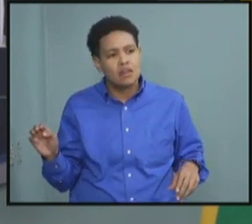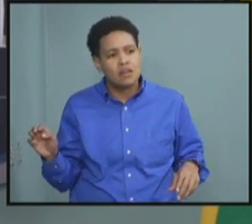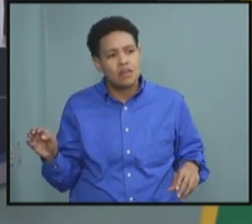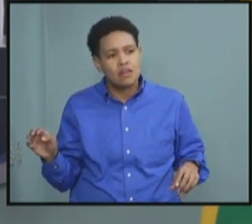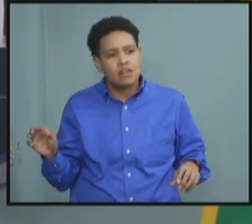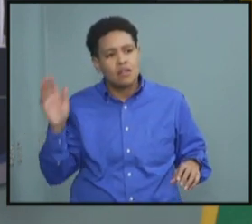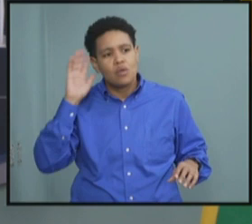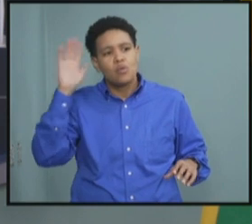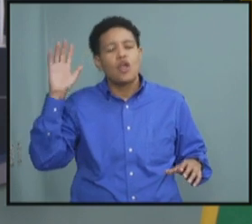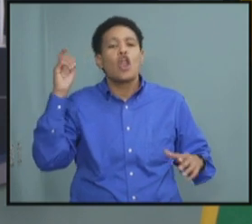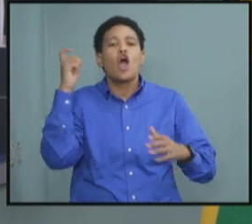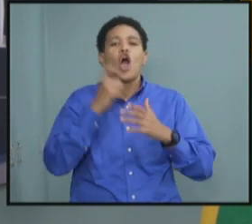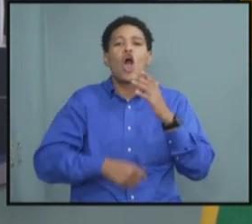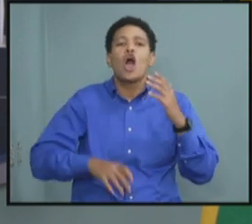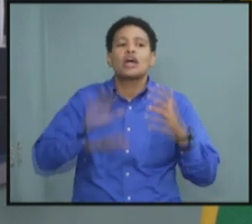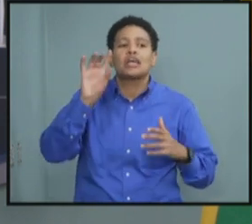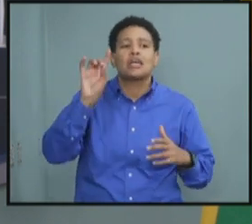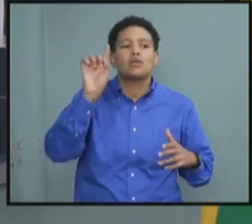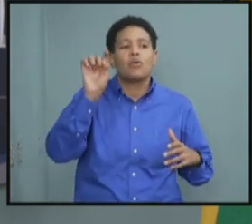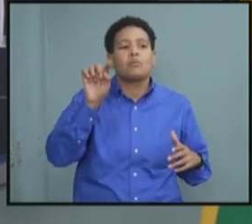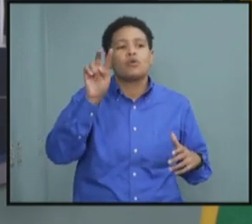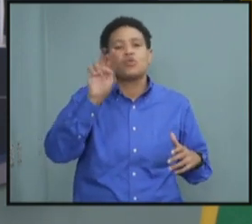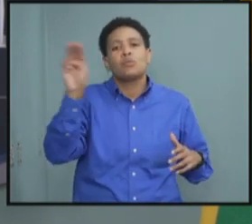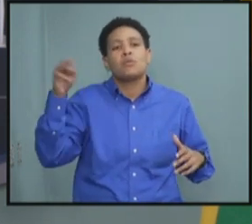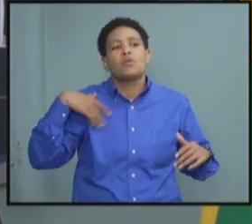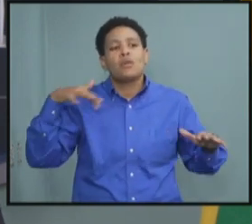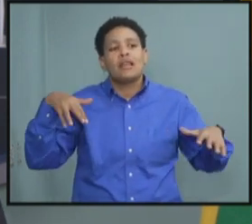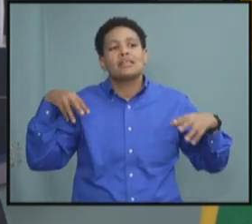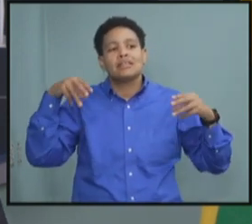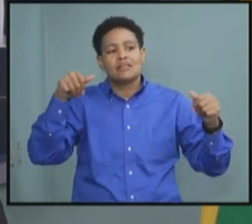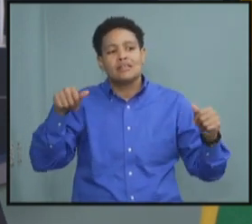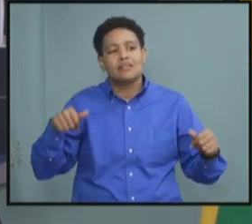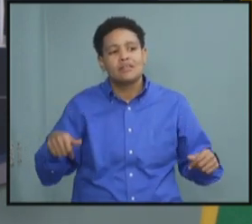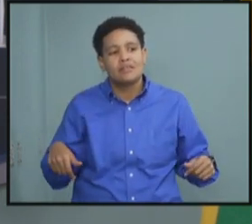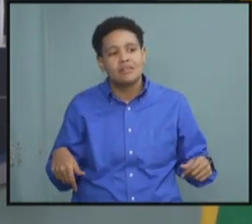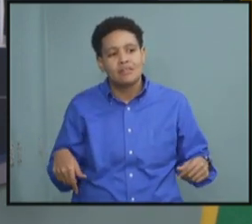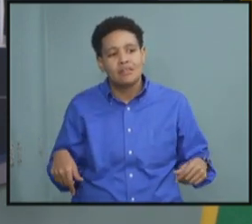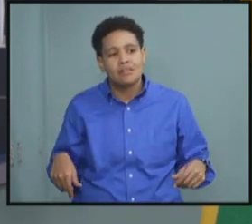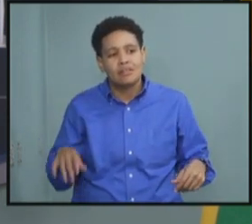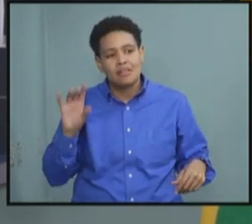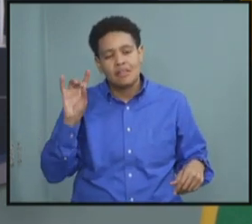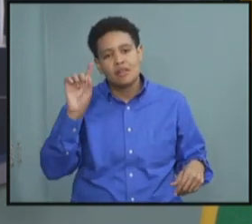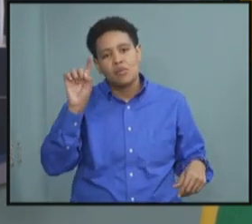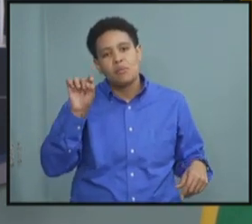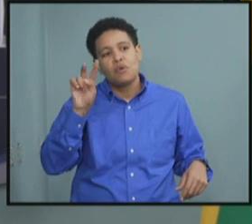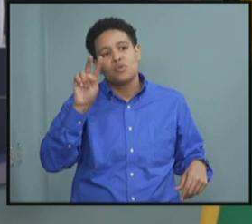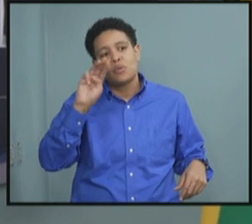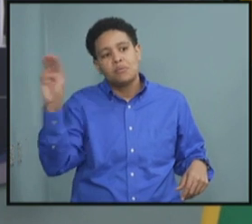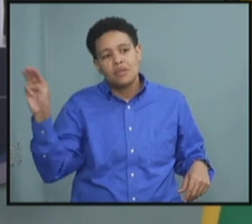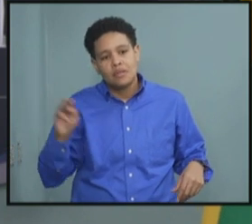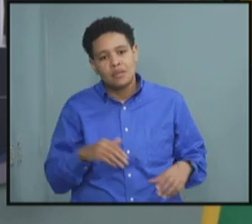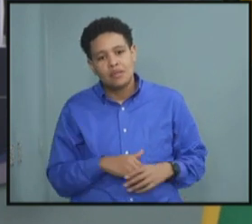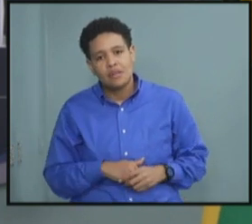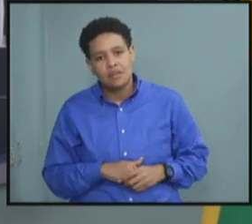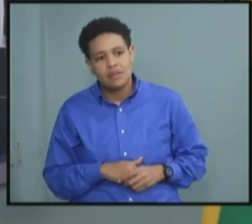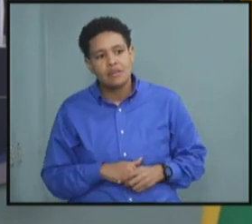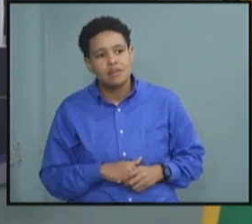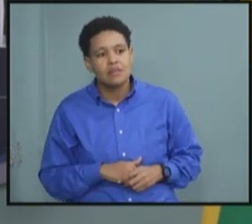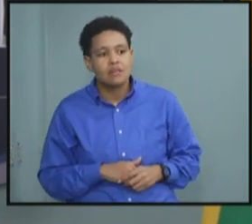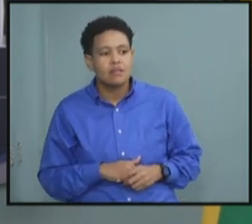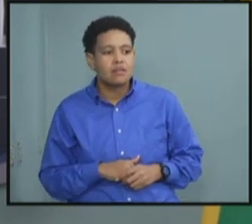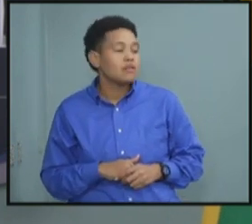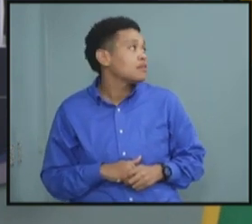It's going to cost 81.2, so we haven't actually spent that amount as yet. Million, of course, 81.2 million.